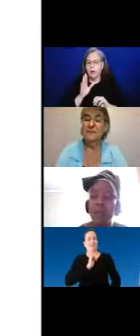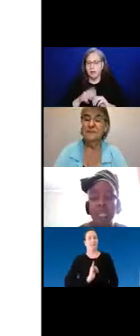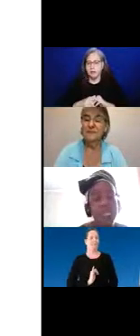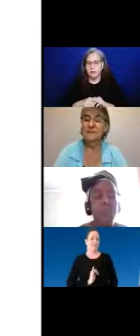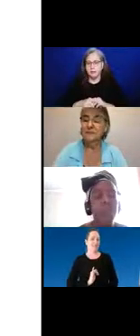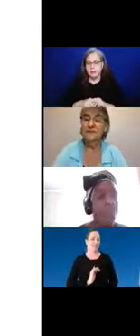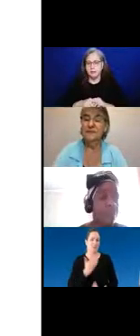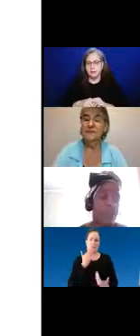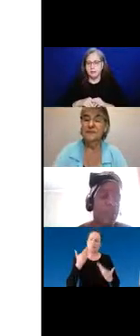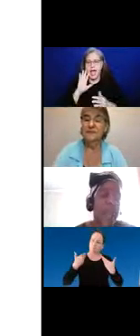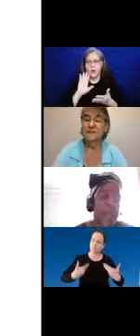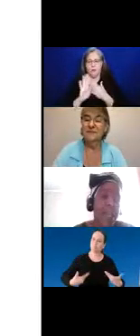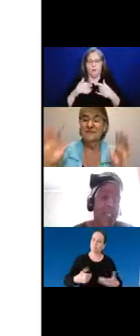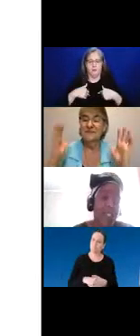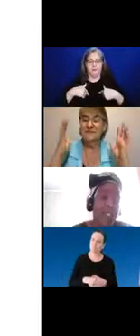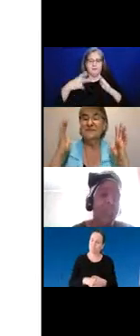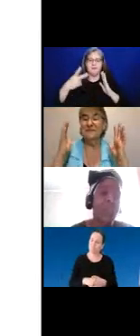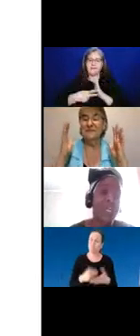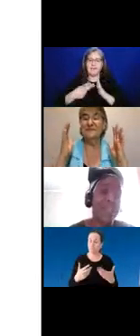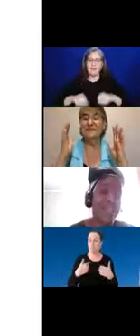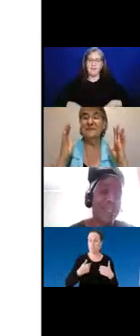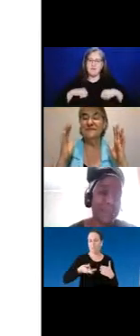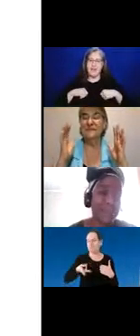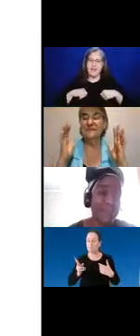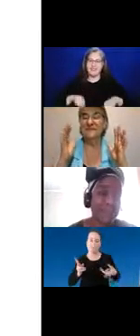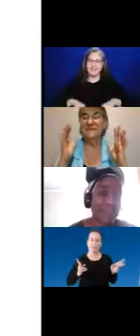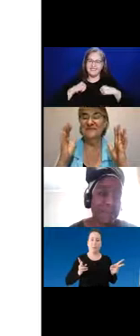I will be a double pride